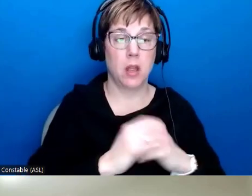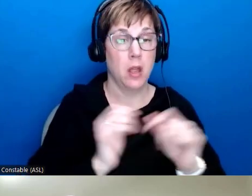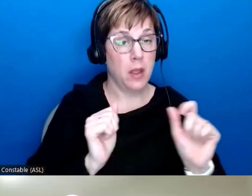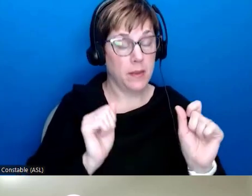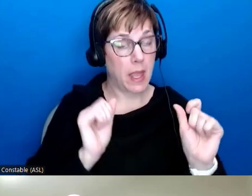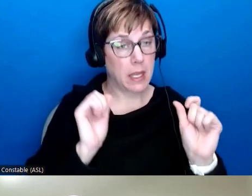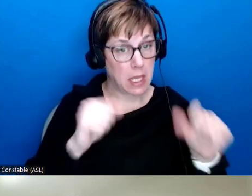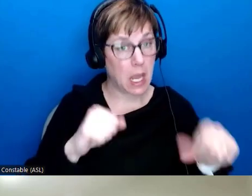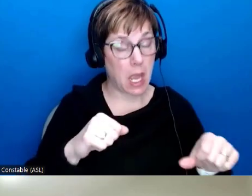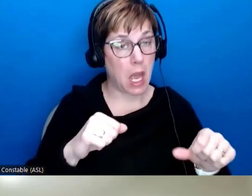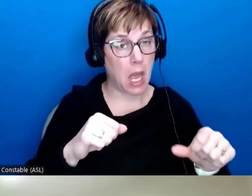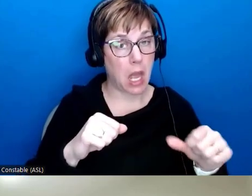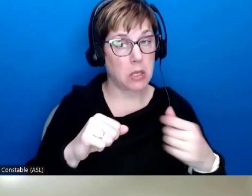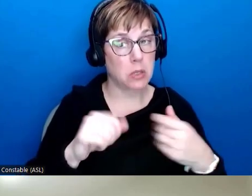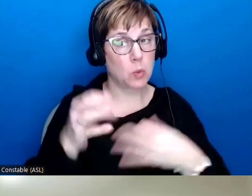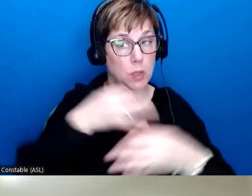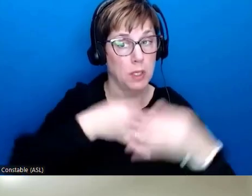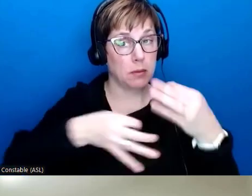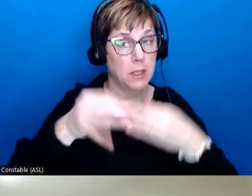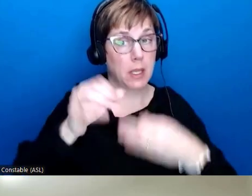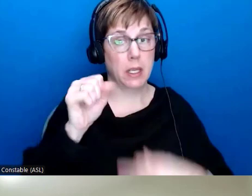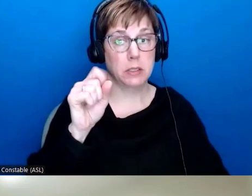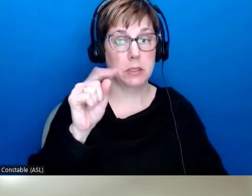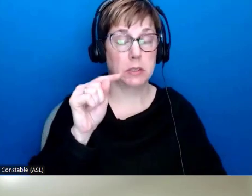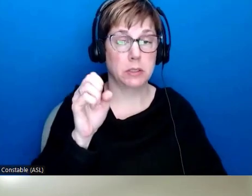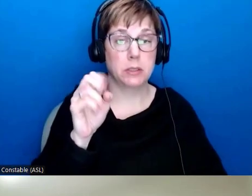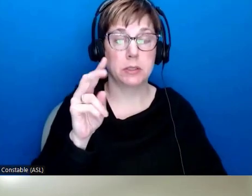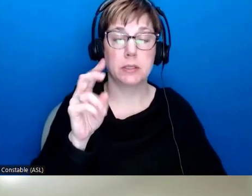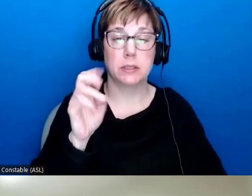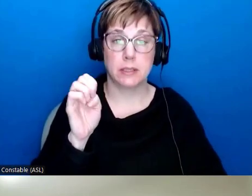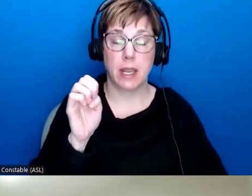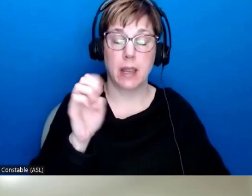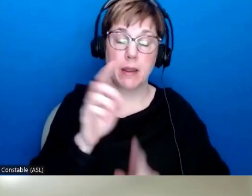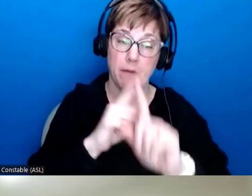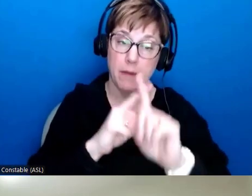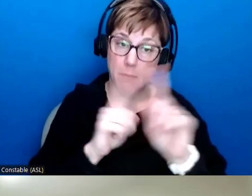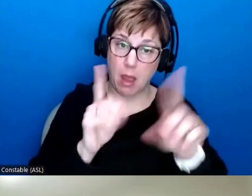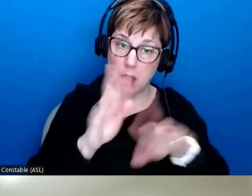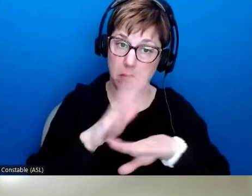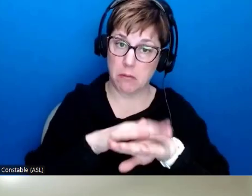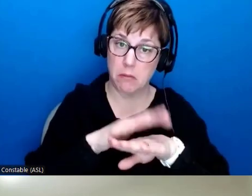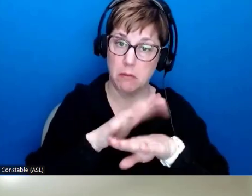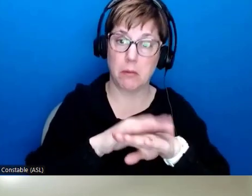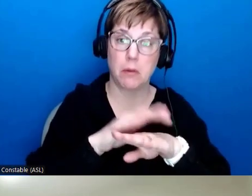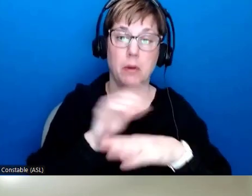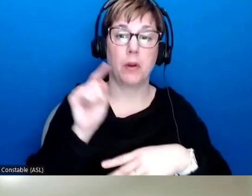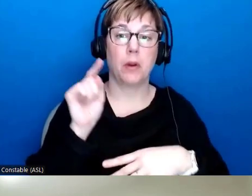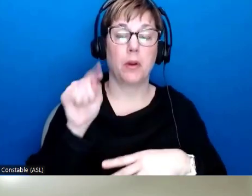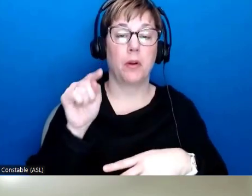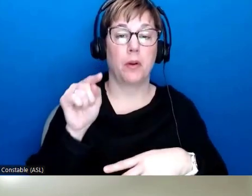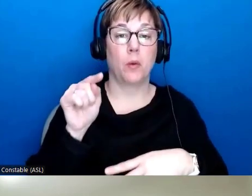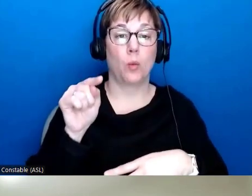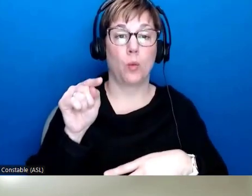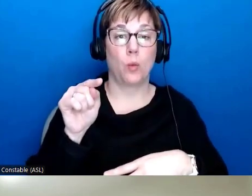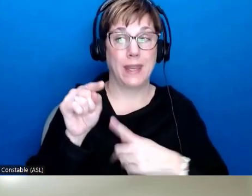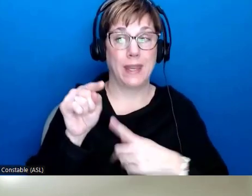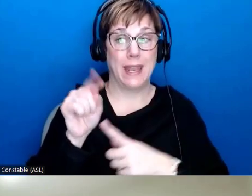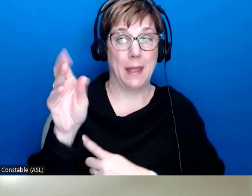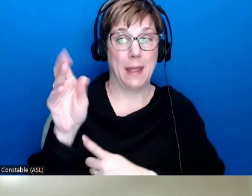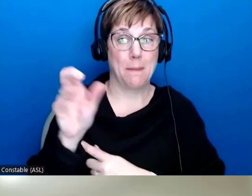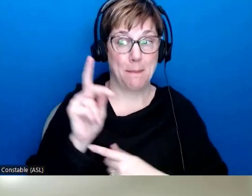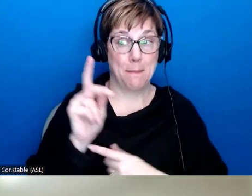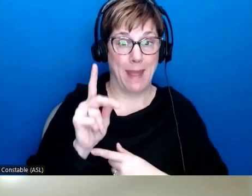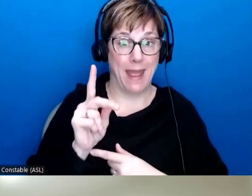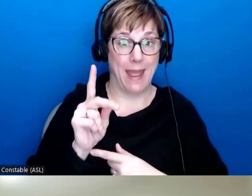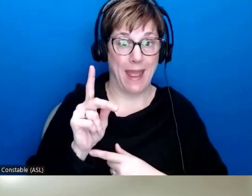Employer can replace Steve with the caveat that when Steve is able to return to work